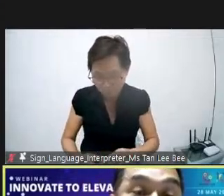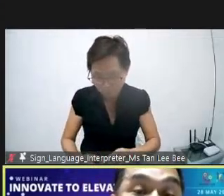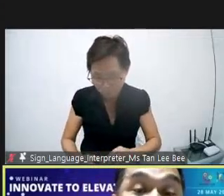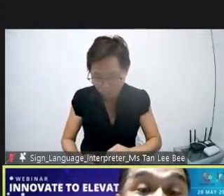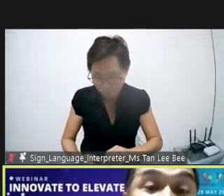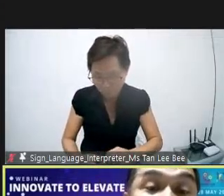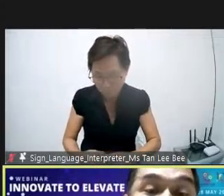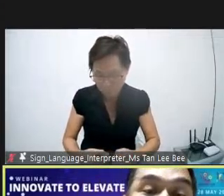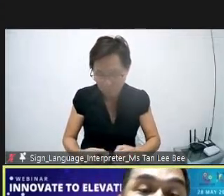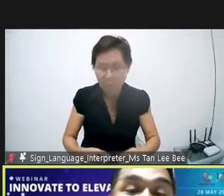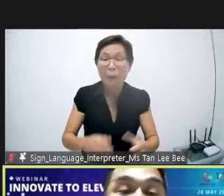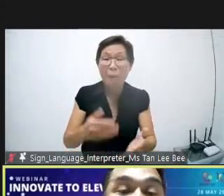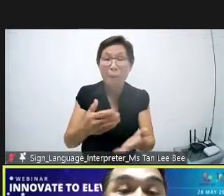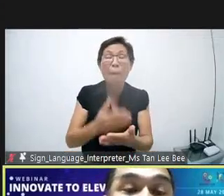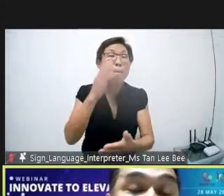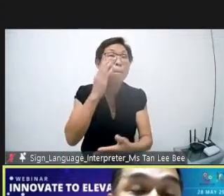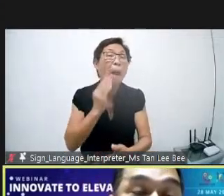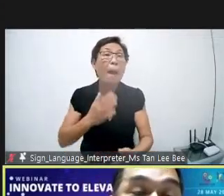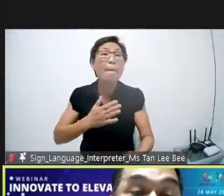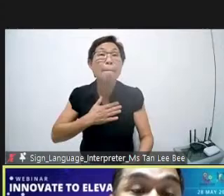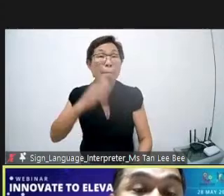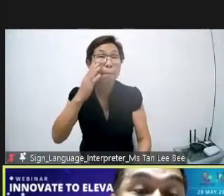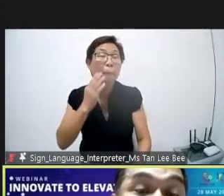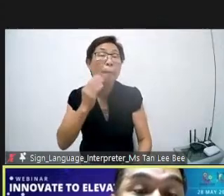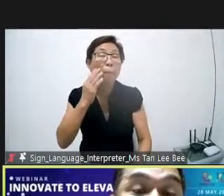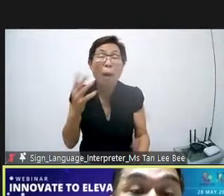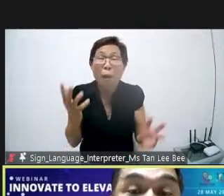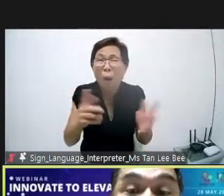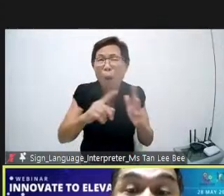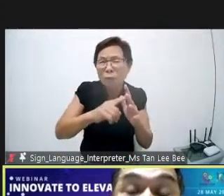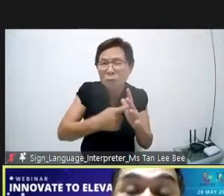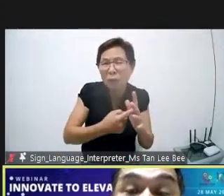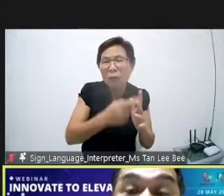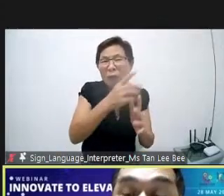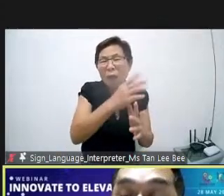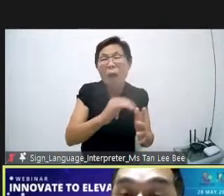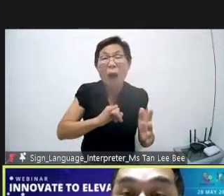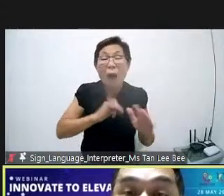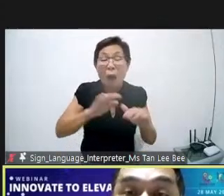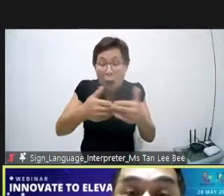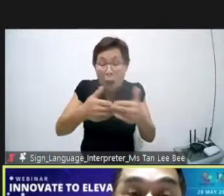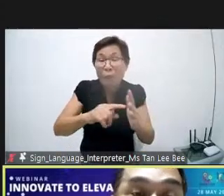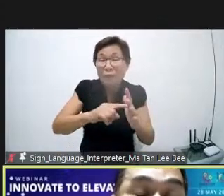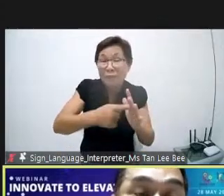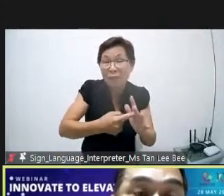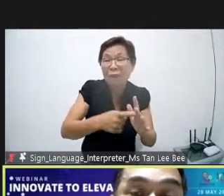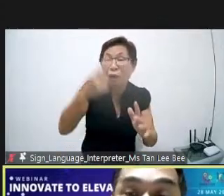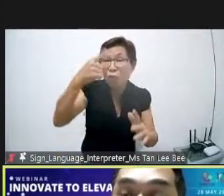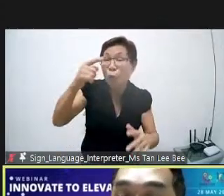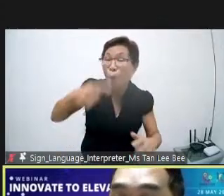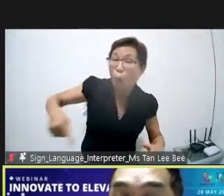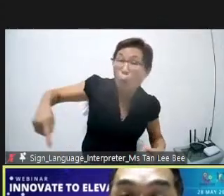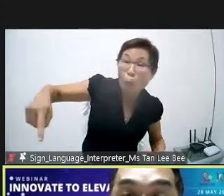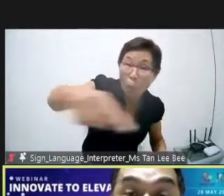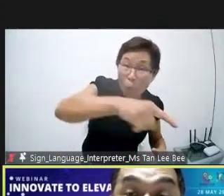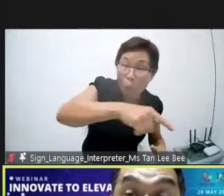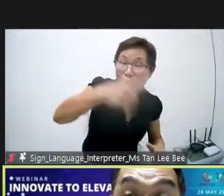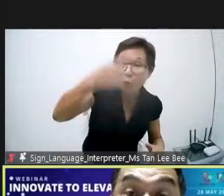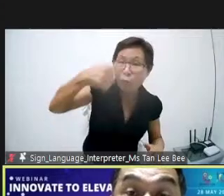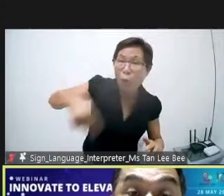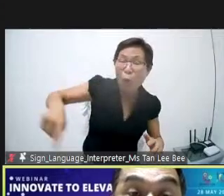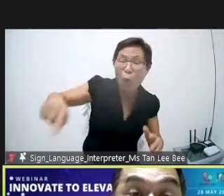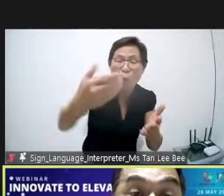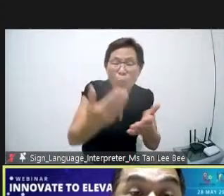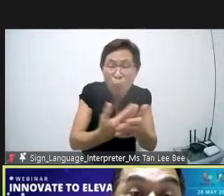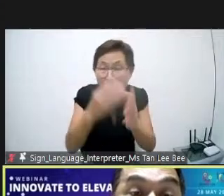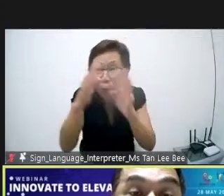just bit of my experience on actually how actually I start and how actually to for all of you to start your innovation